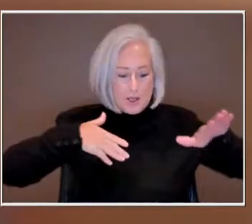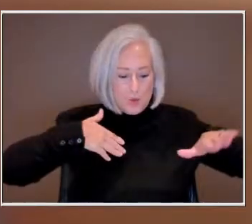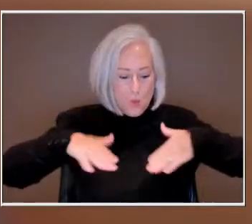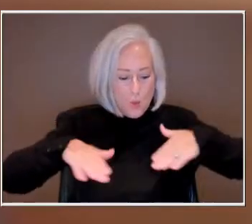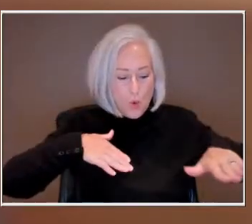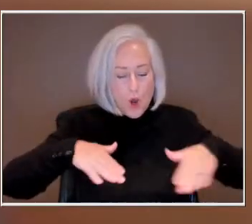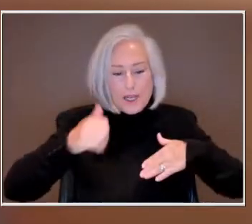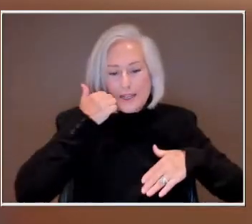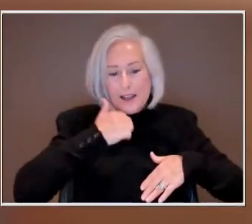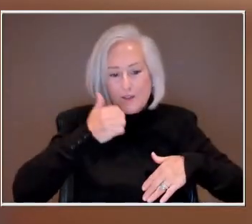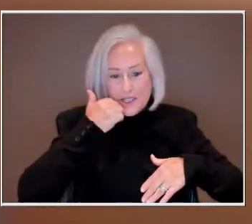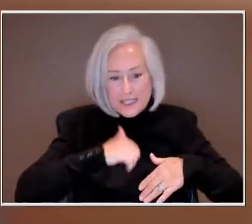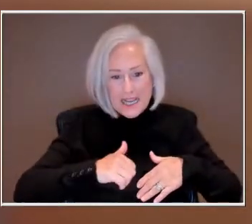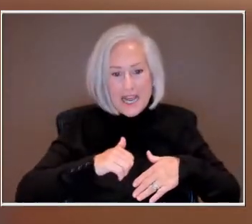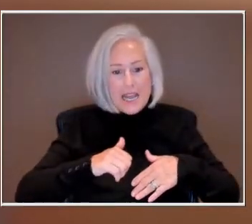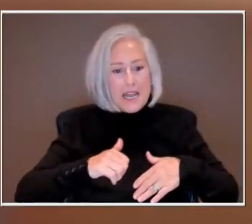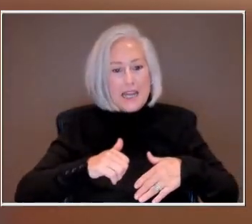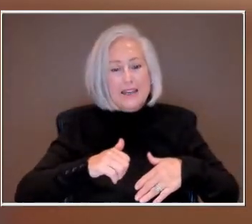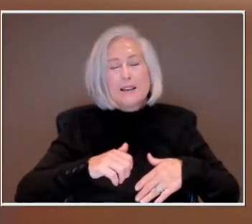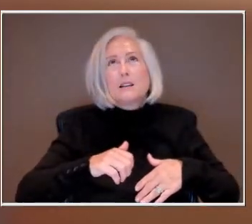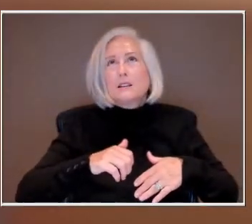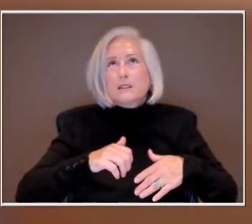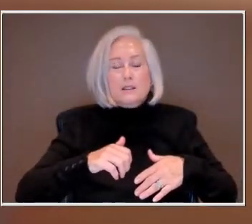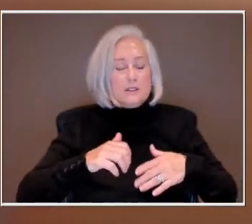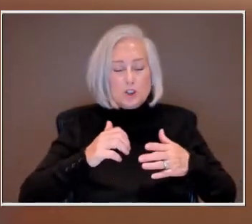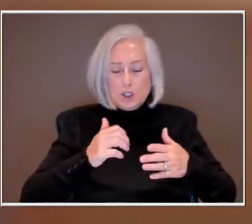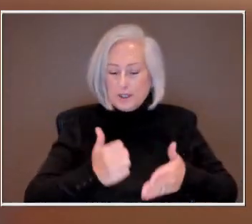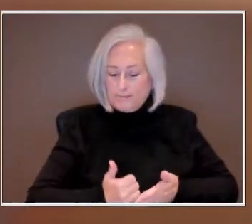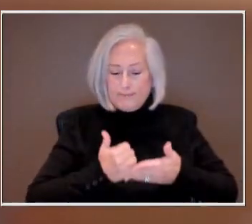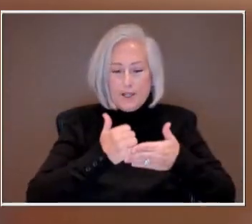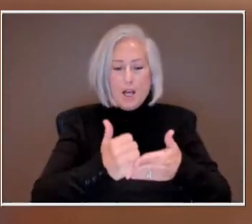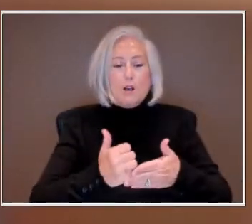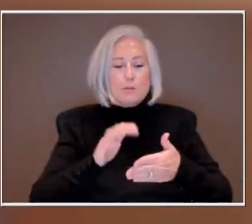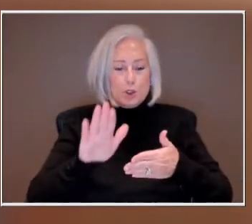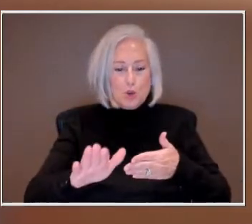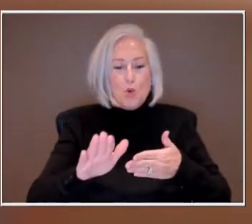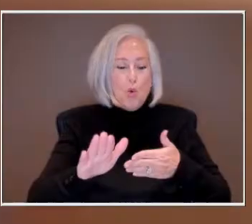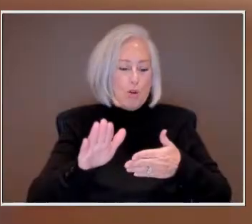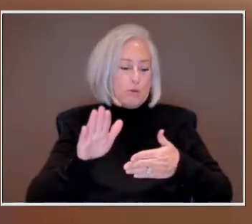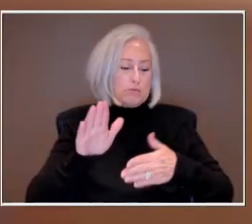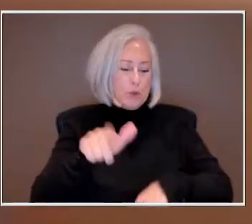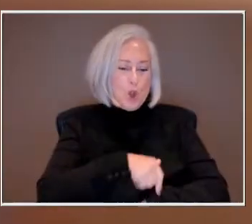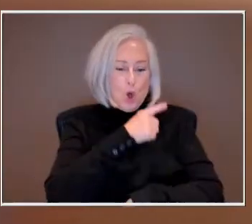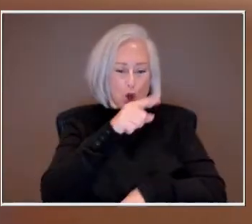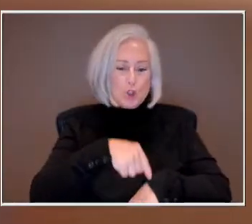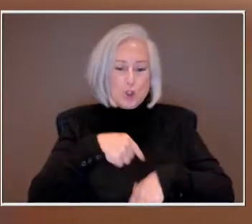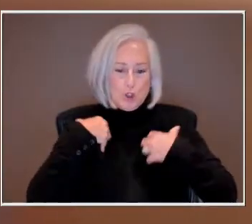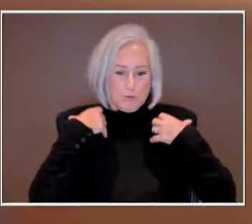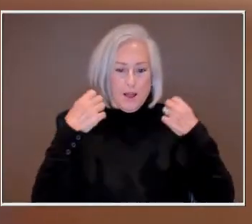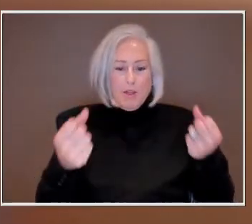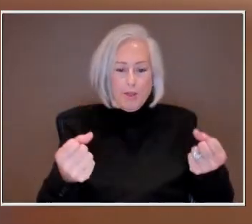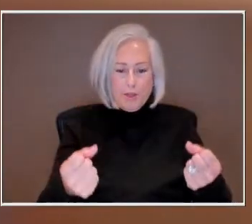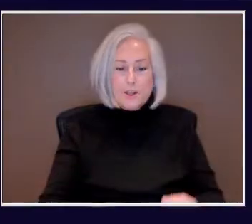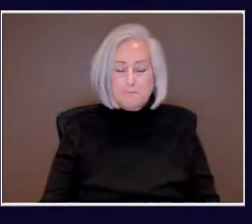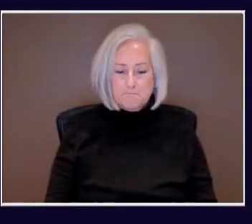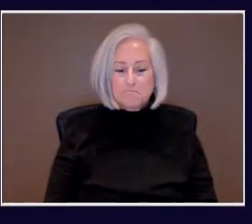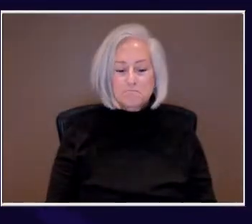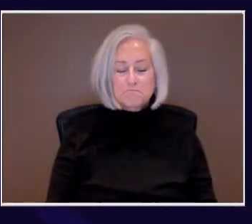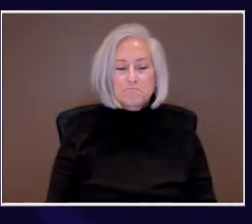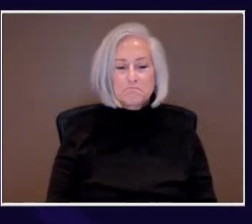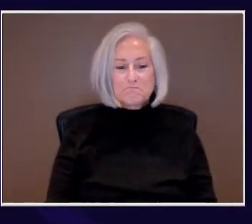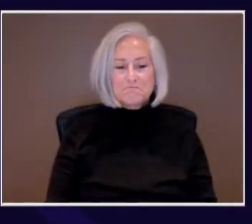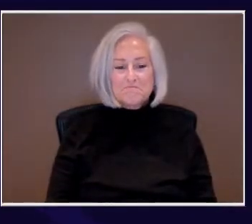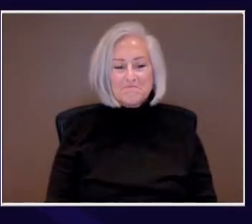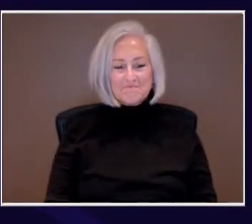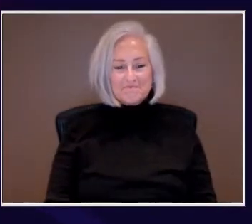when you have a chronic illness, means so much to your prognosis and so much to your long-term longevity. We have some side-by-side